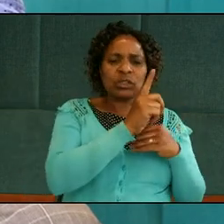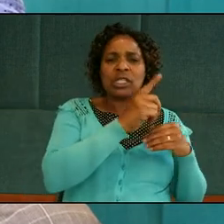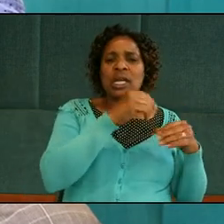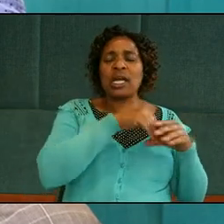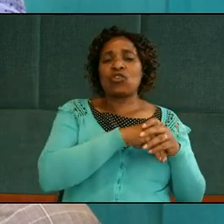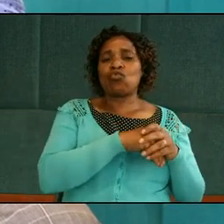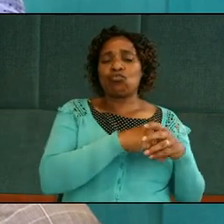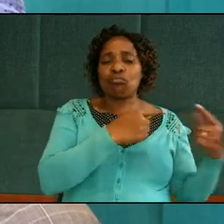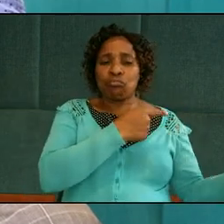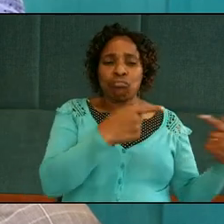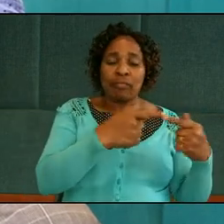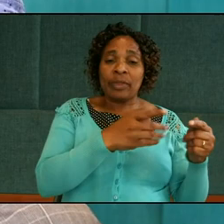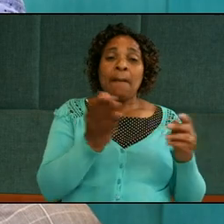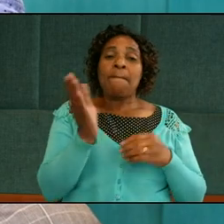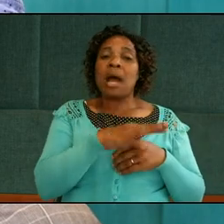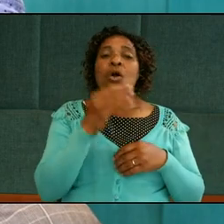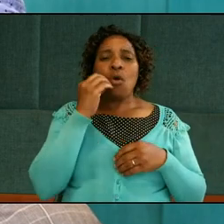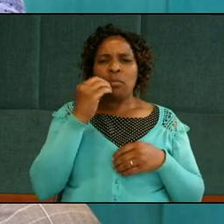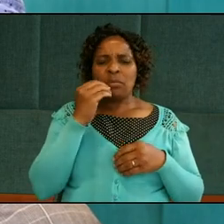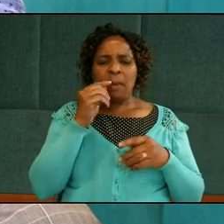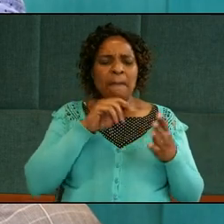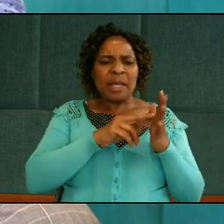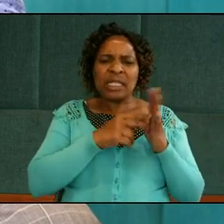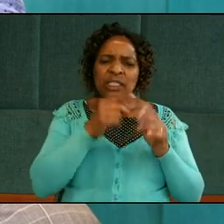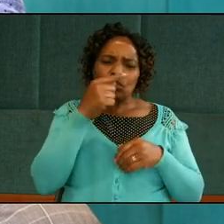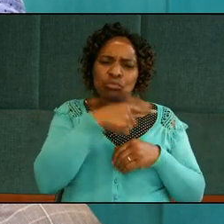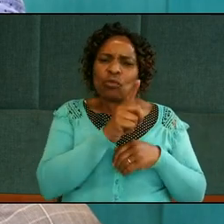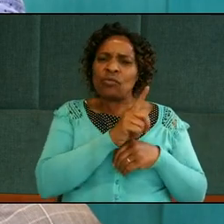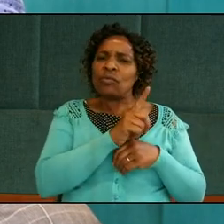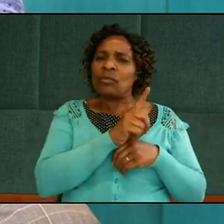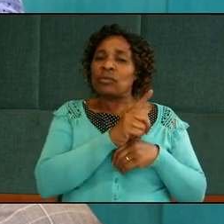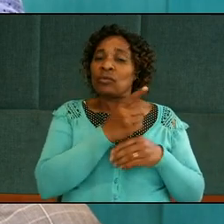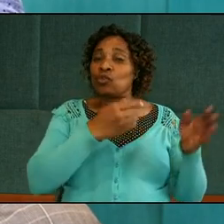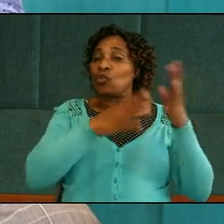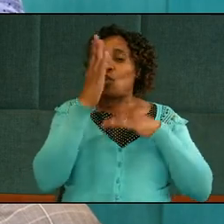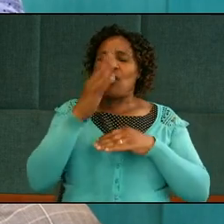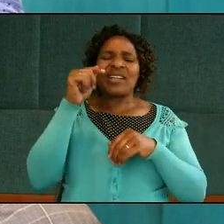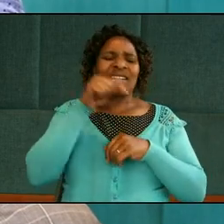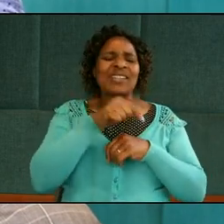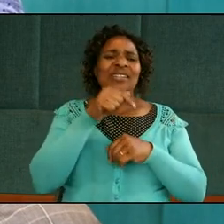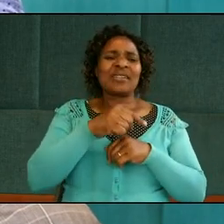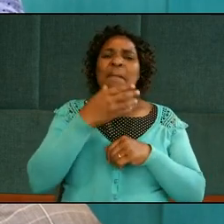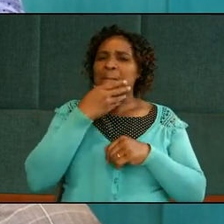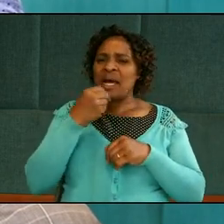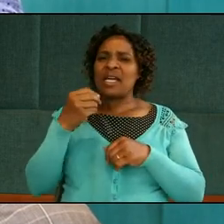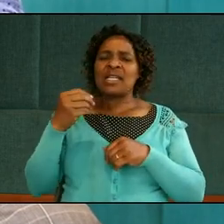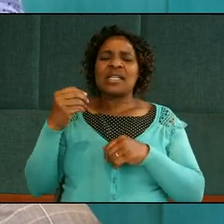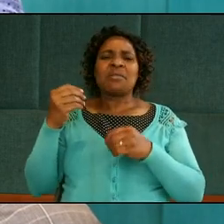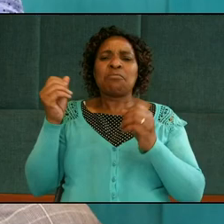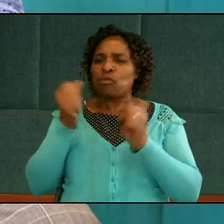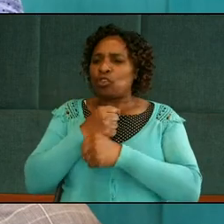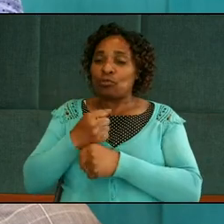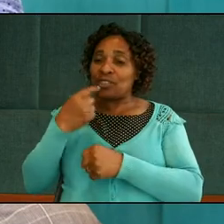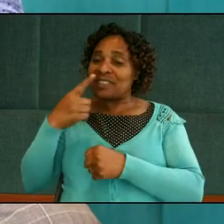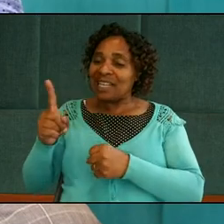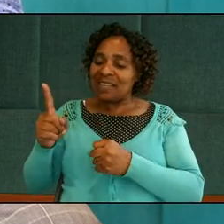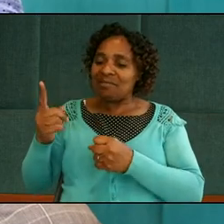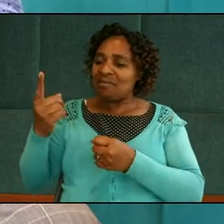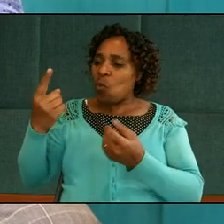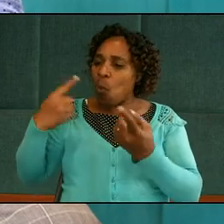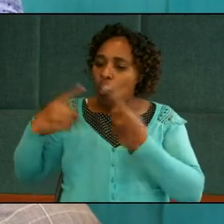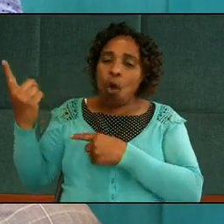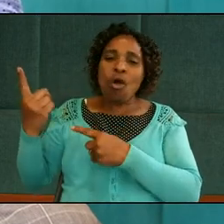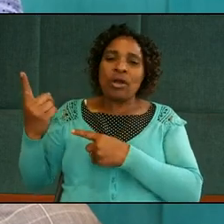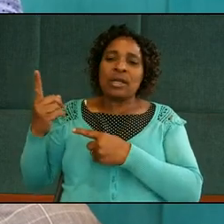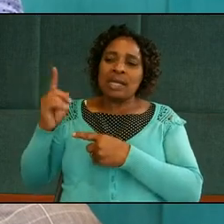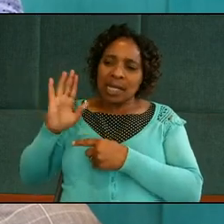home. And this was to prove to God that this is so that the man cannot say they defeated the Midianites by their